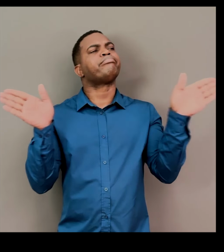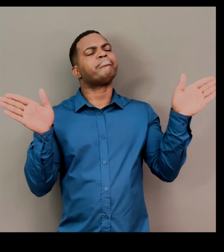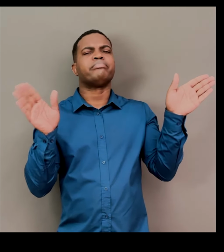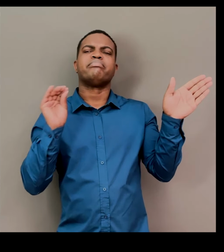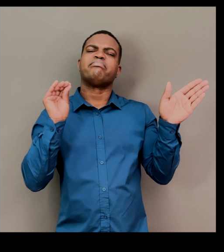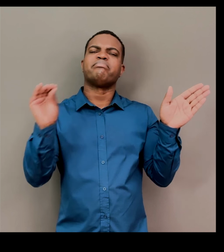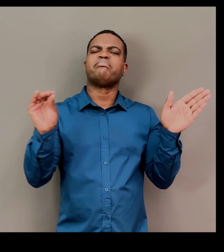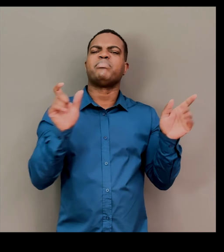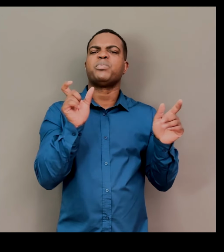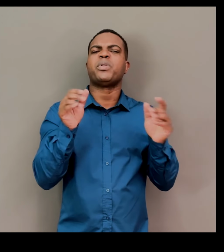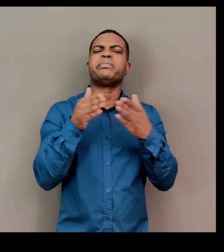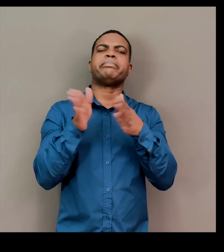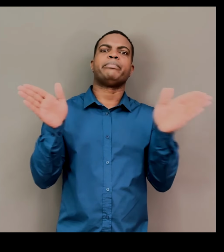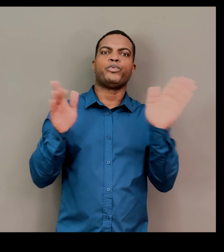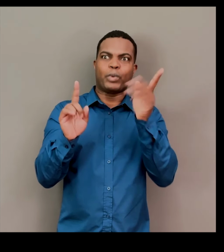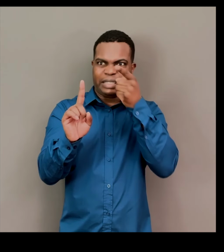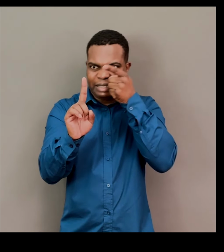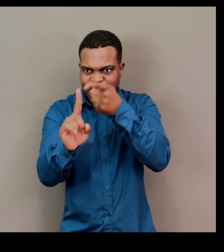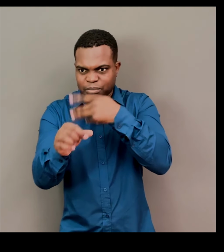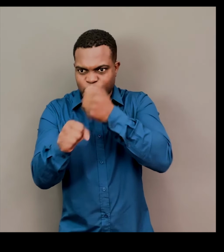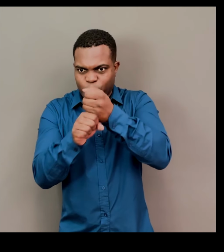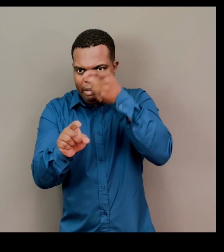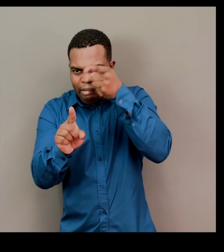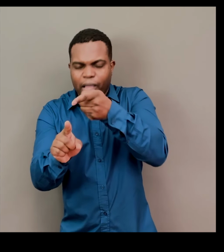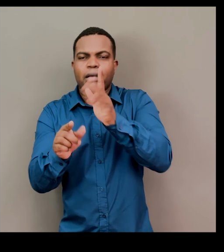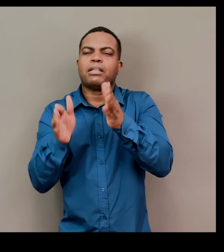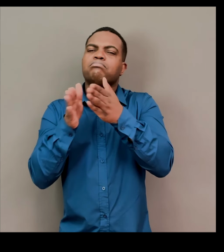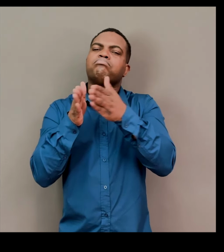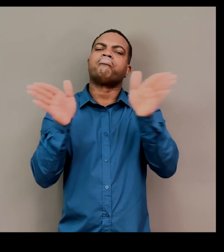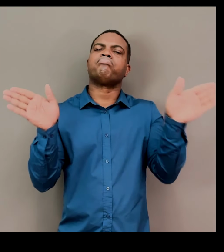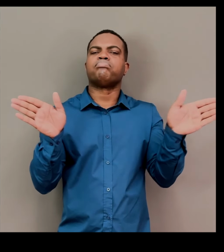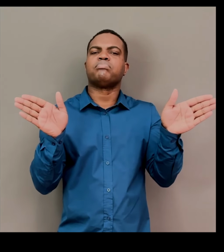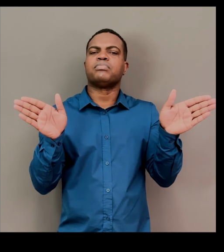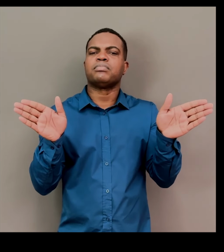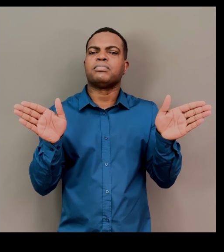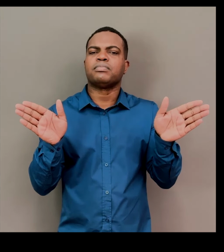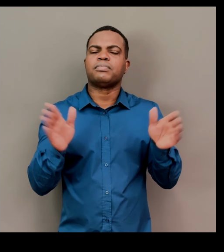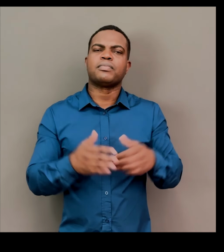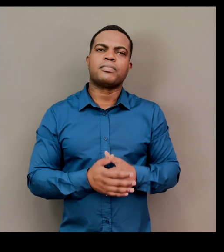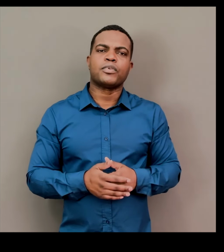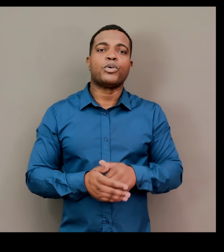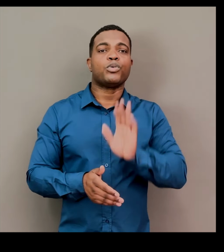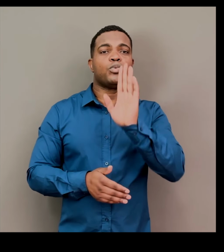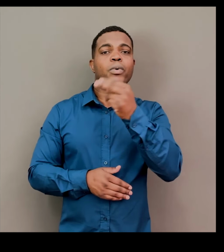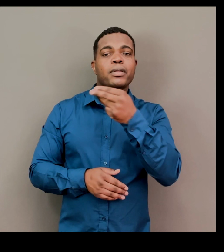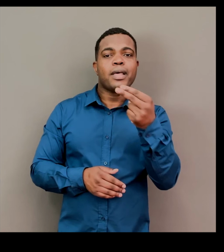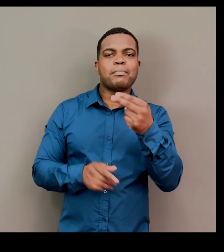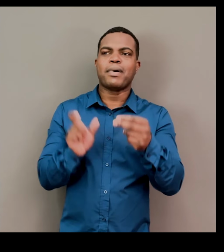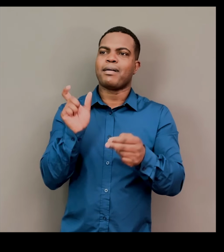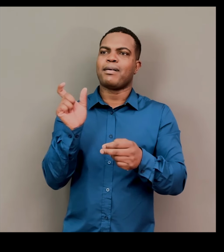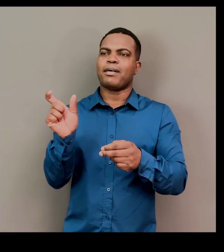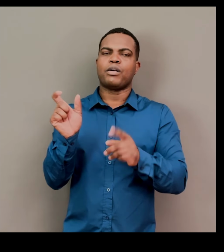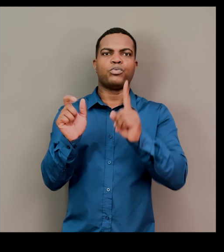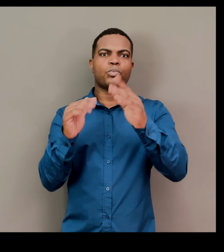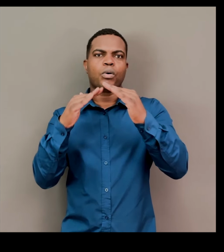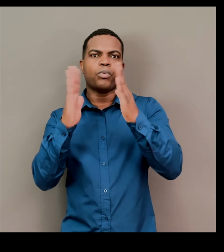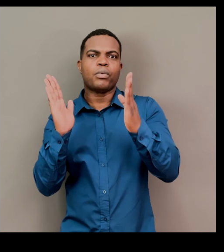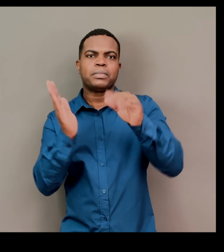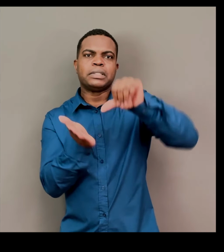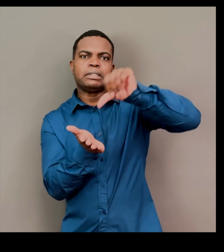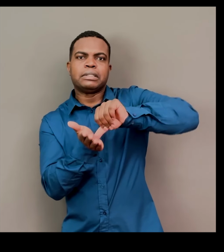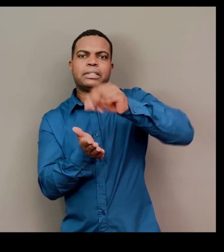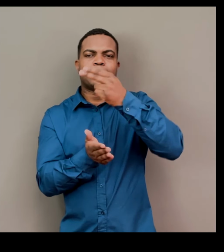instead of a specific employer. Even seemingly harmless information like your maiden name or hometown can